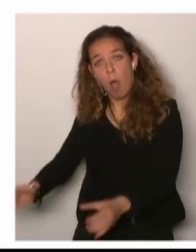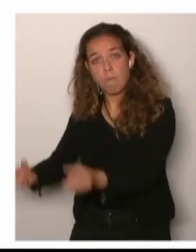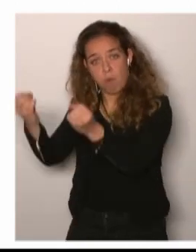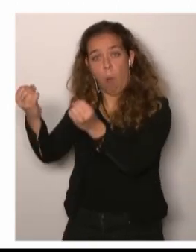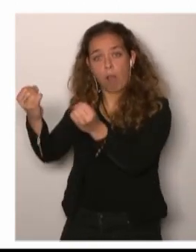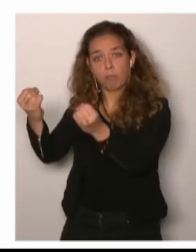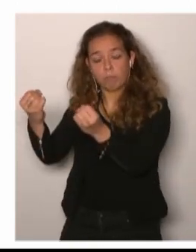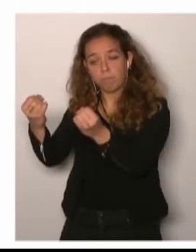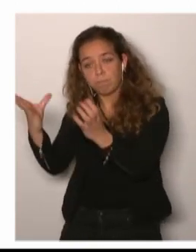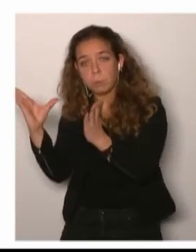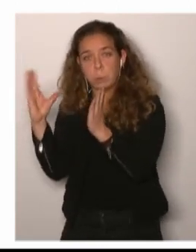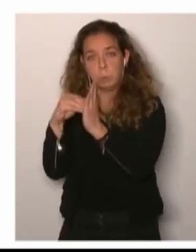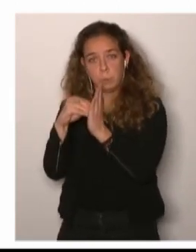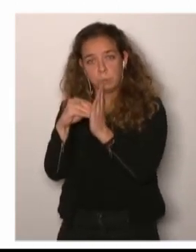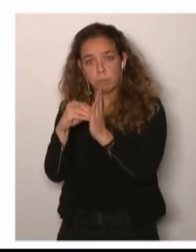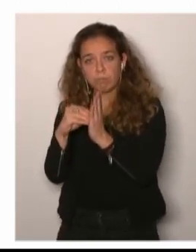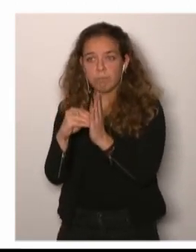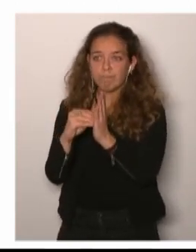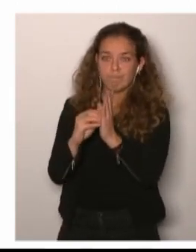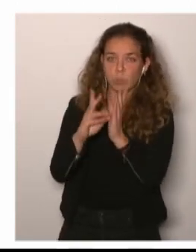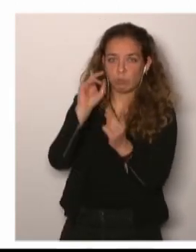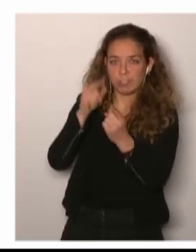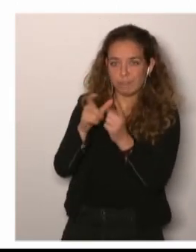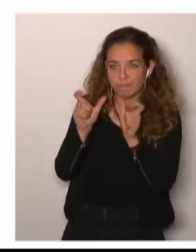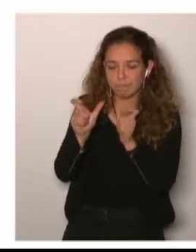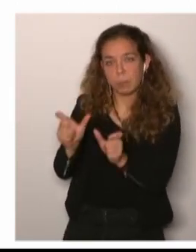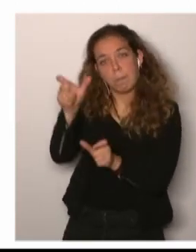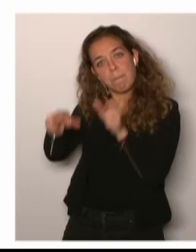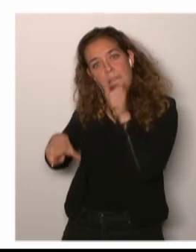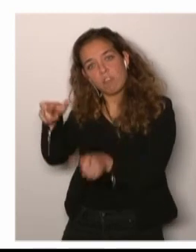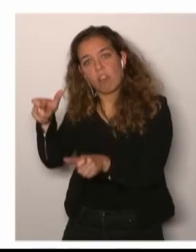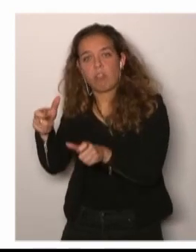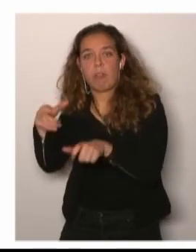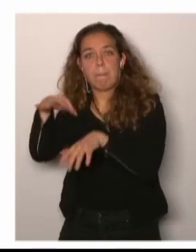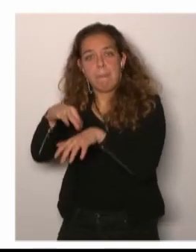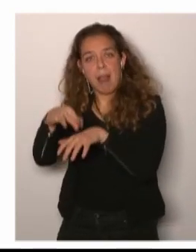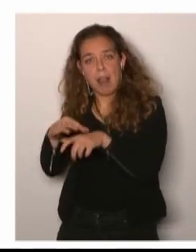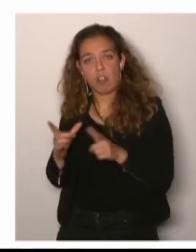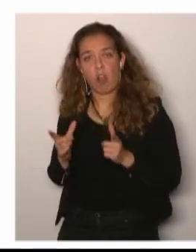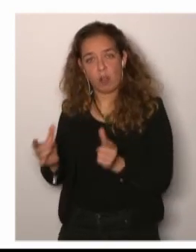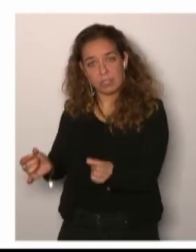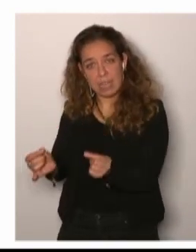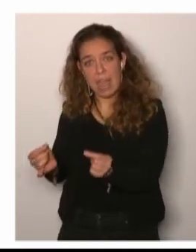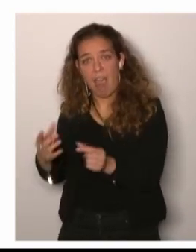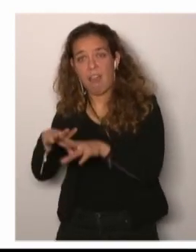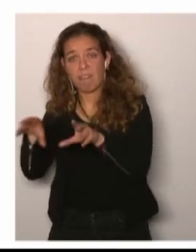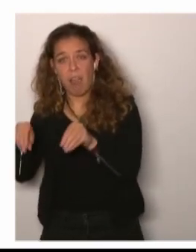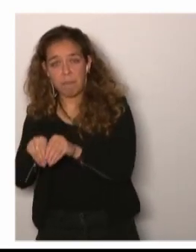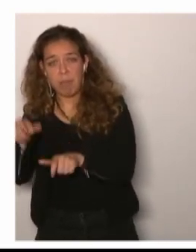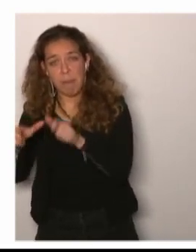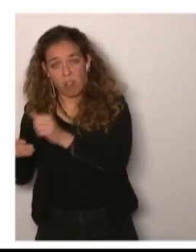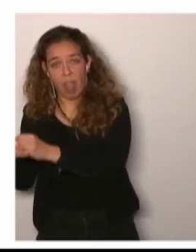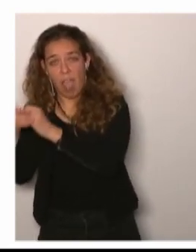their families and their carers would have their employment rights protected. And this is something we're trying to